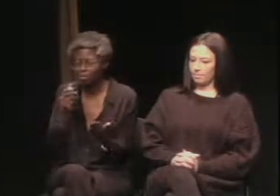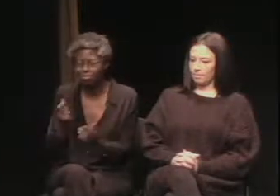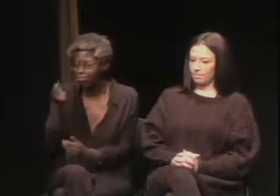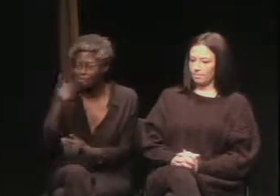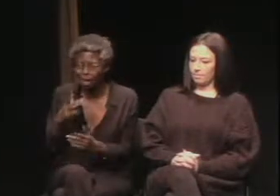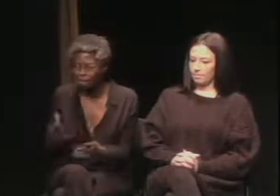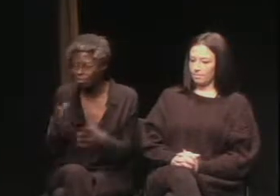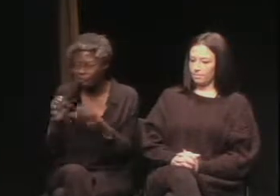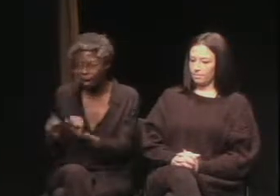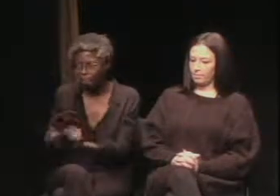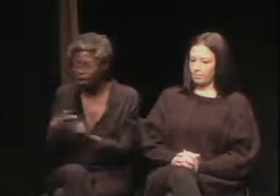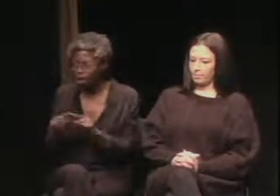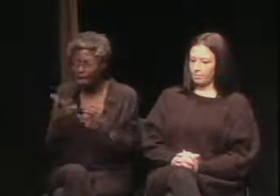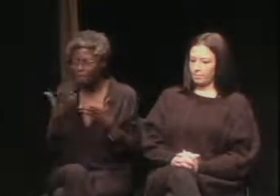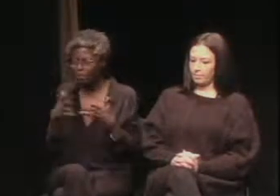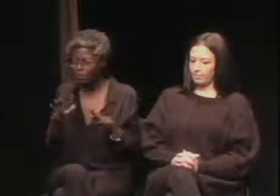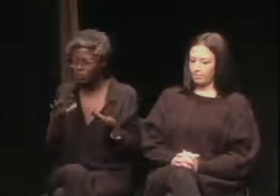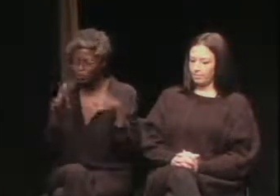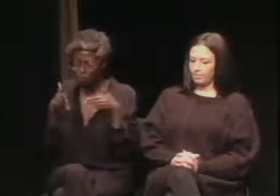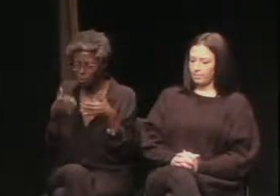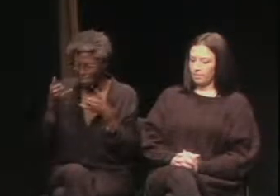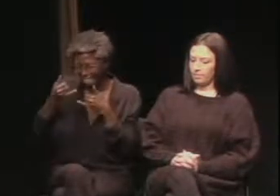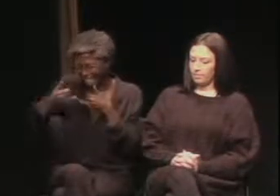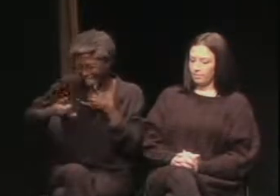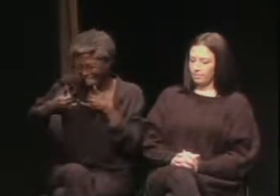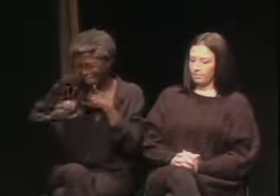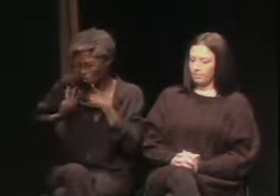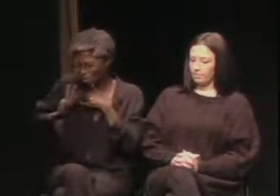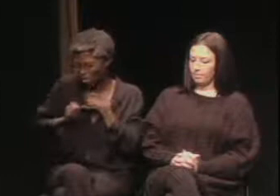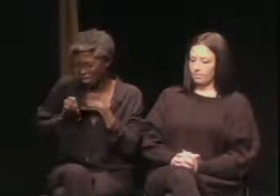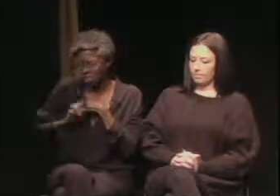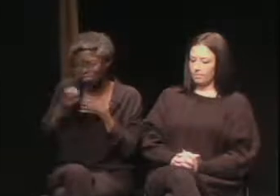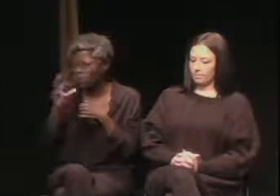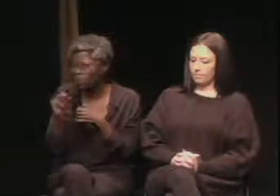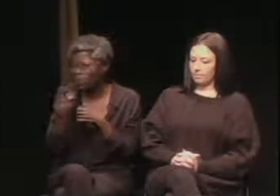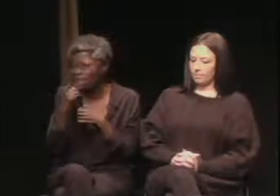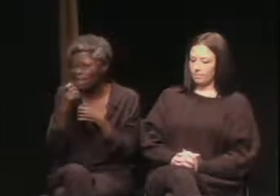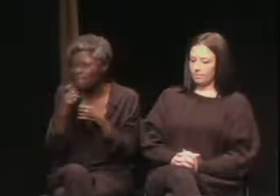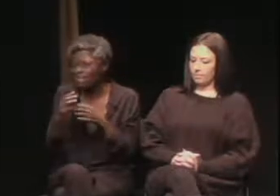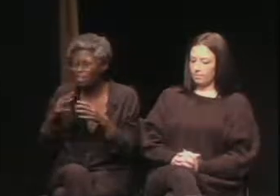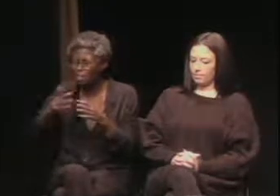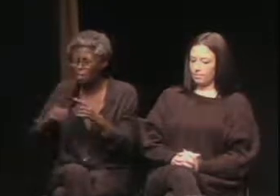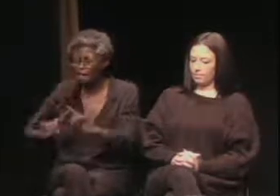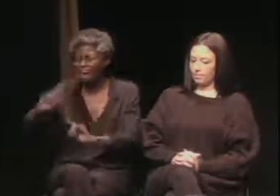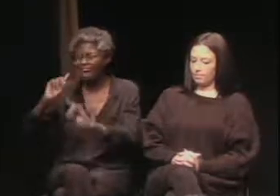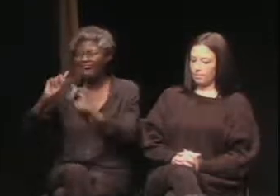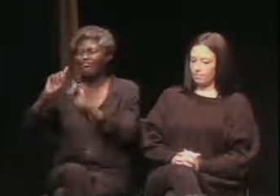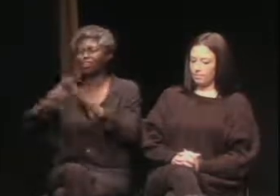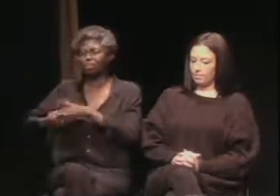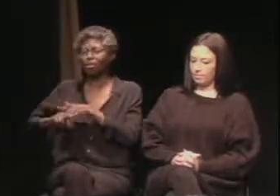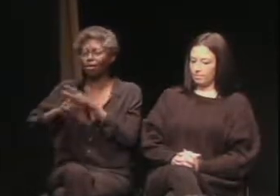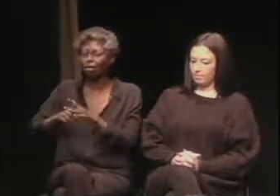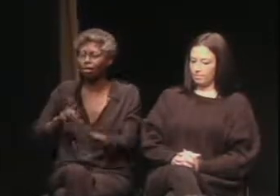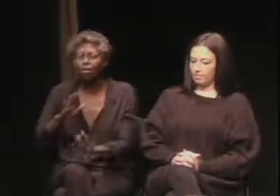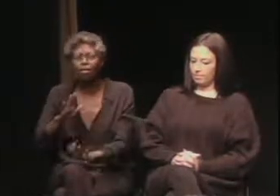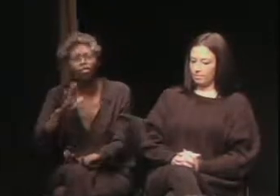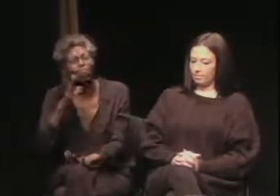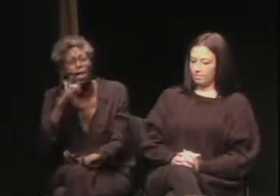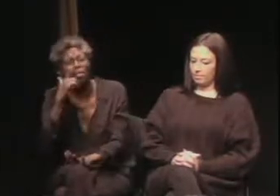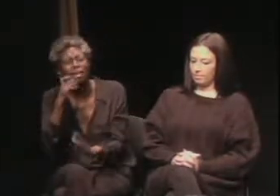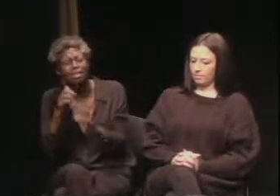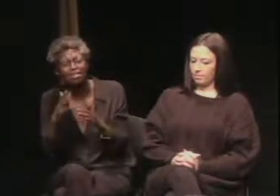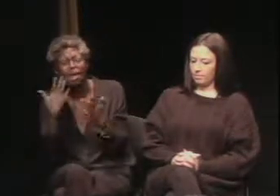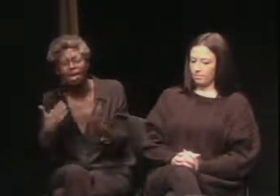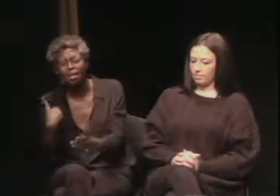didn't wanna focus on the last 4 years. I wanted the book to go back to the very beginning. I thought that was so brilliant. When I first opened, you have the prologue